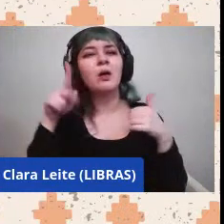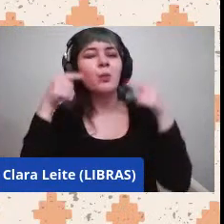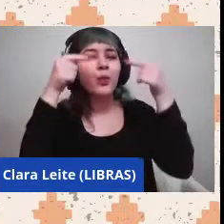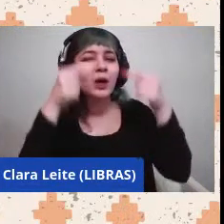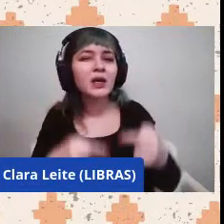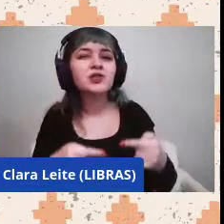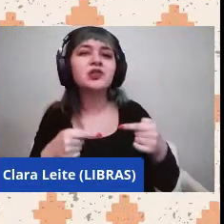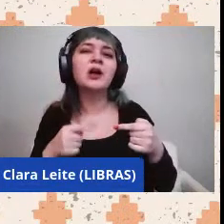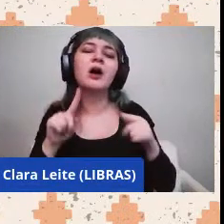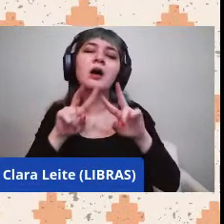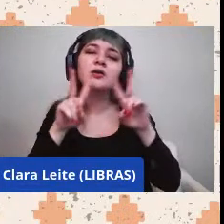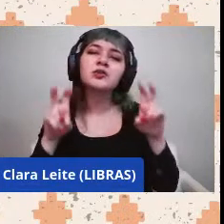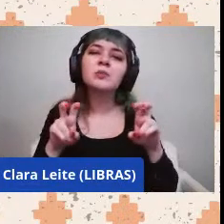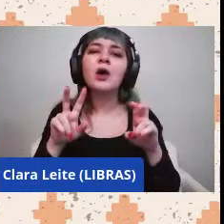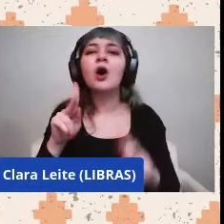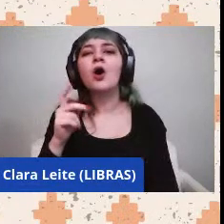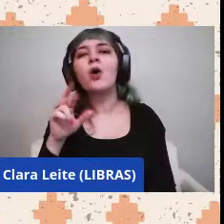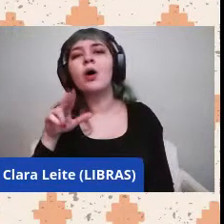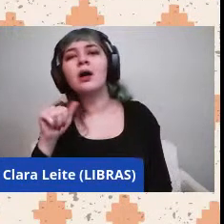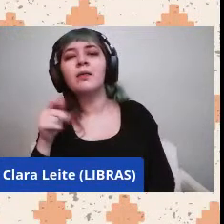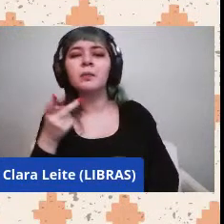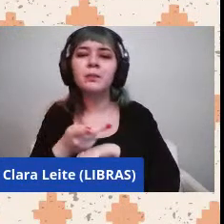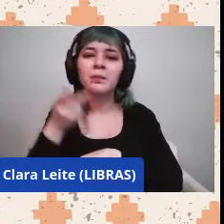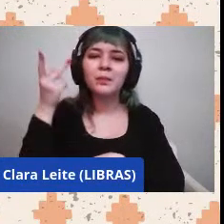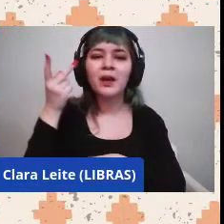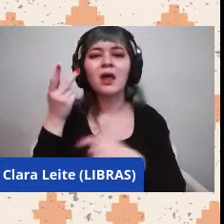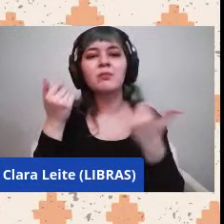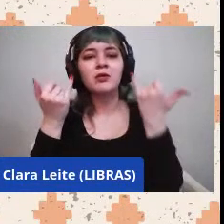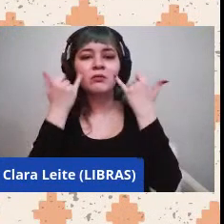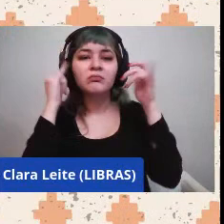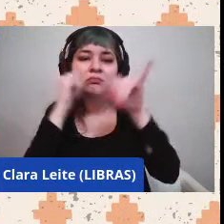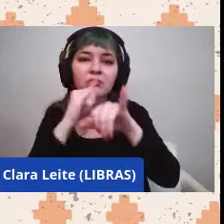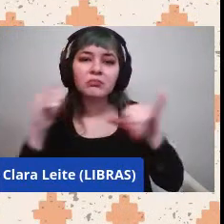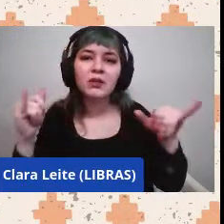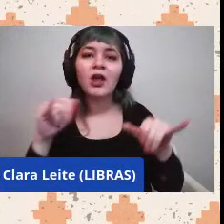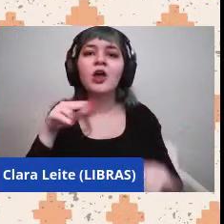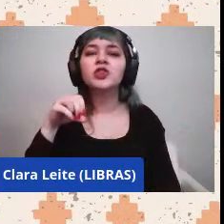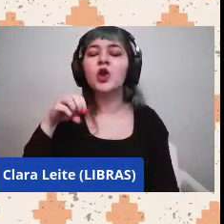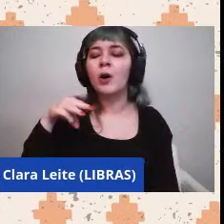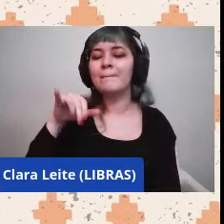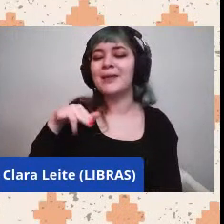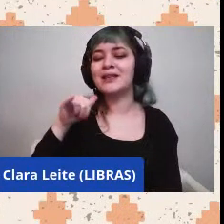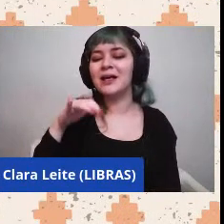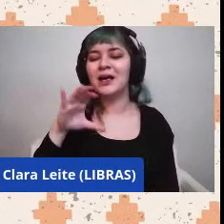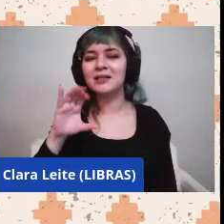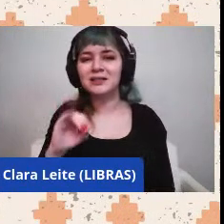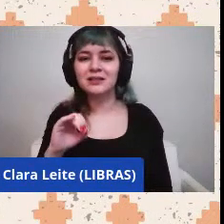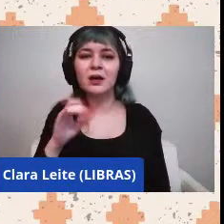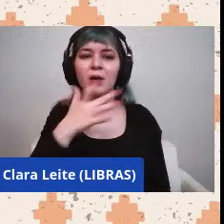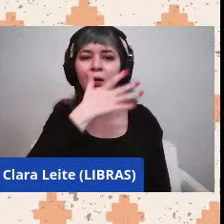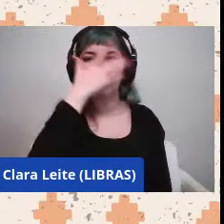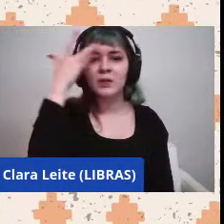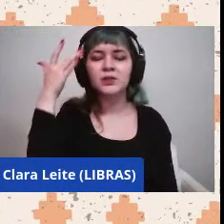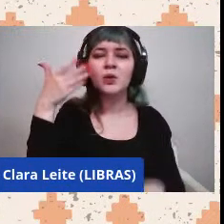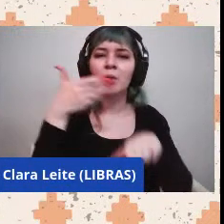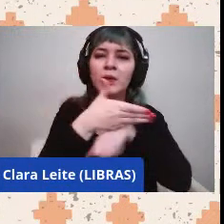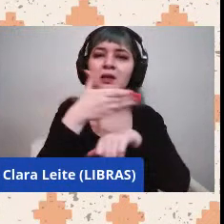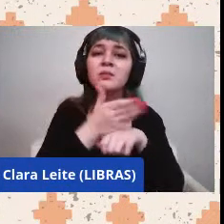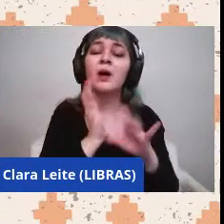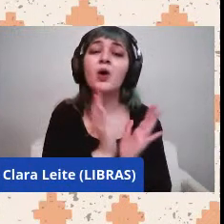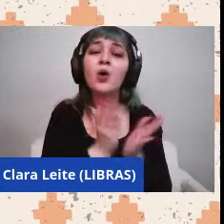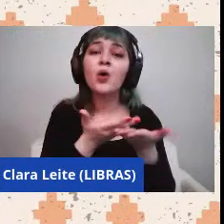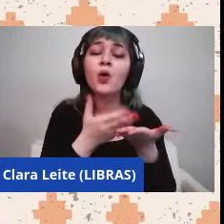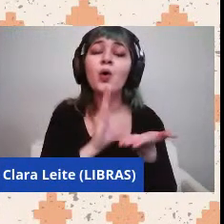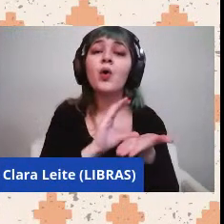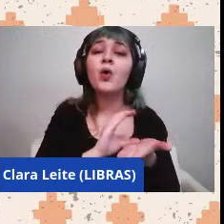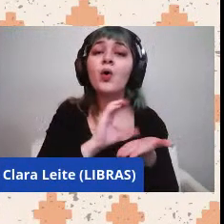and awards and fellows, and even informs our nominating committee for president-elect or members of council, that